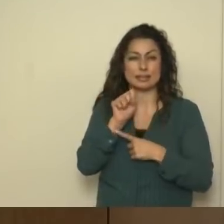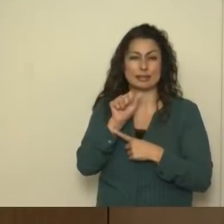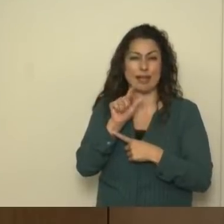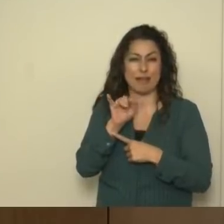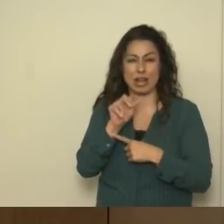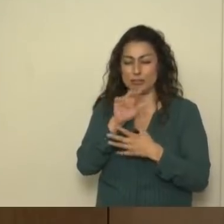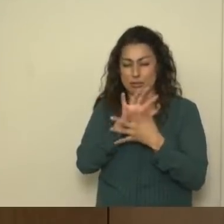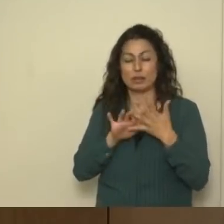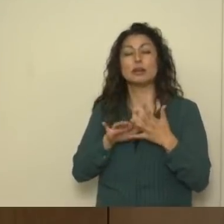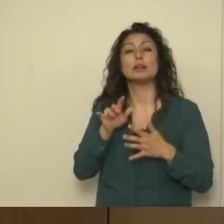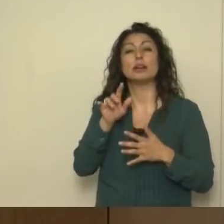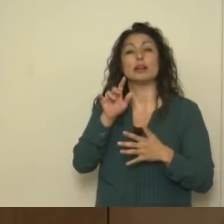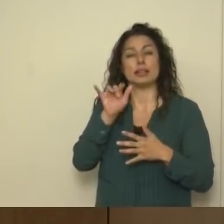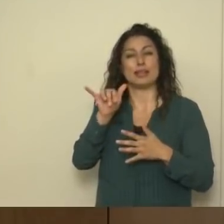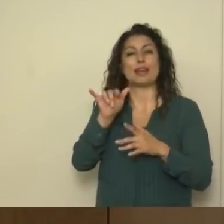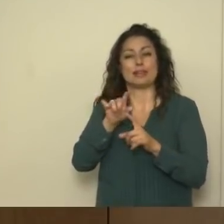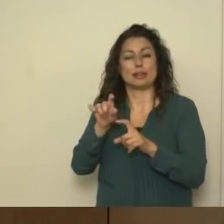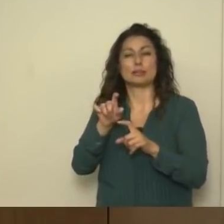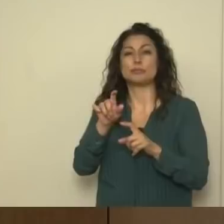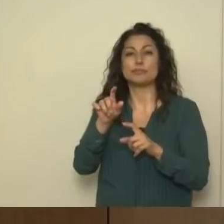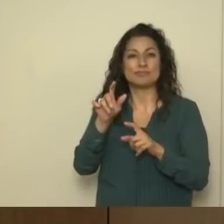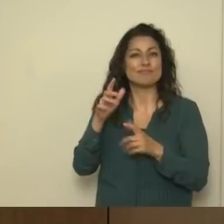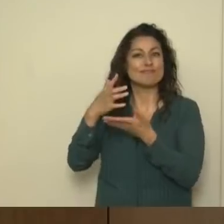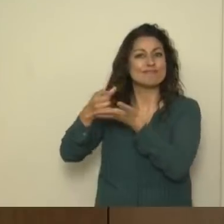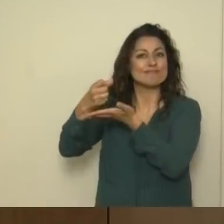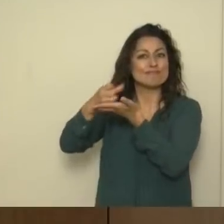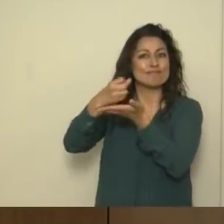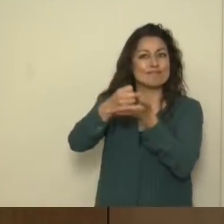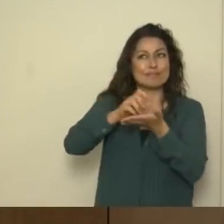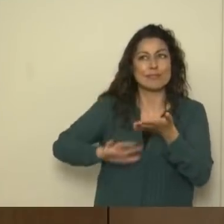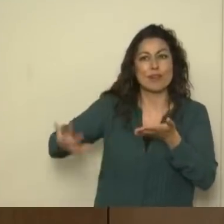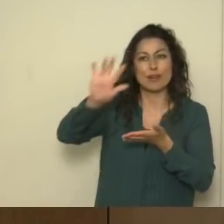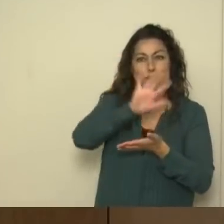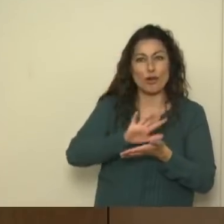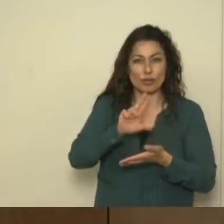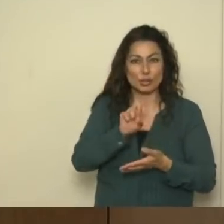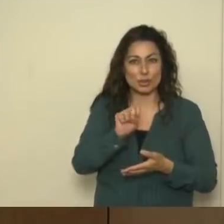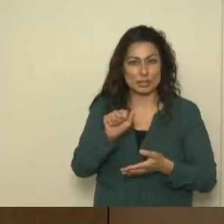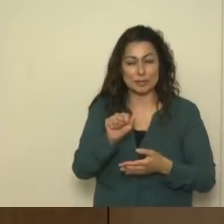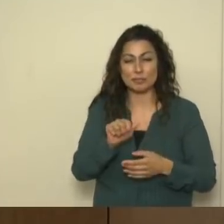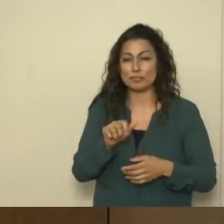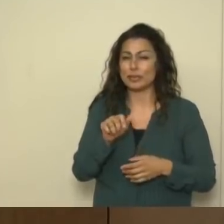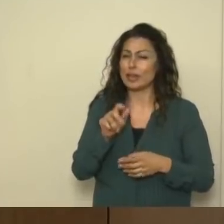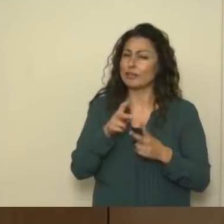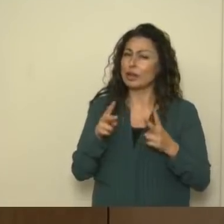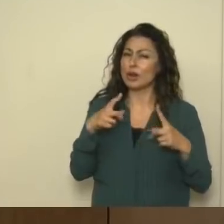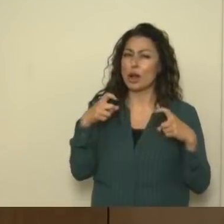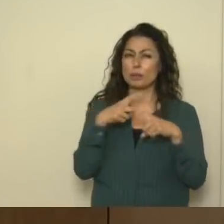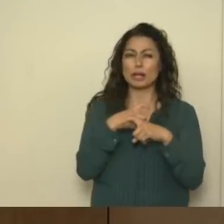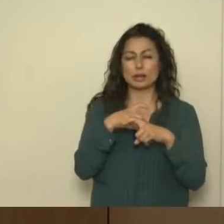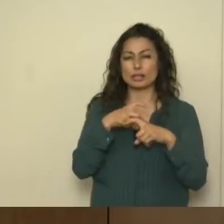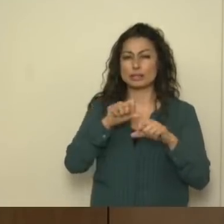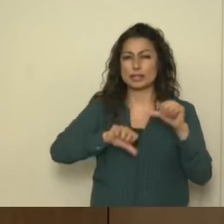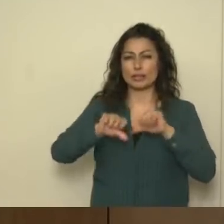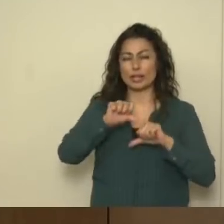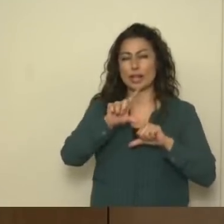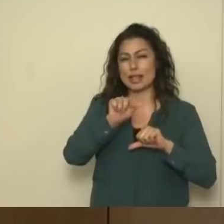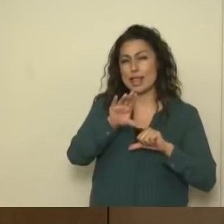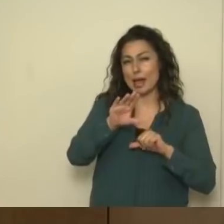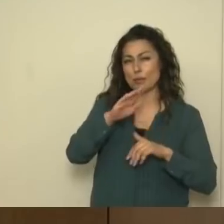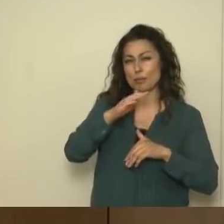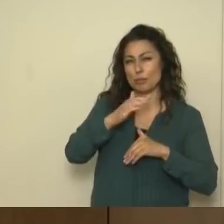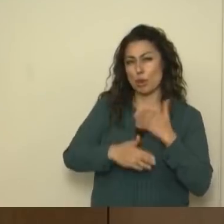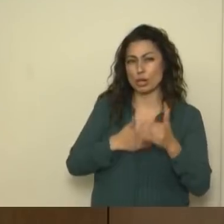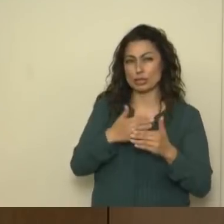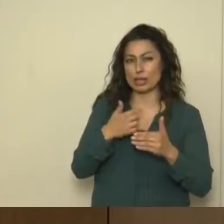have been in short supply around the country. It is a very complex scientific laboratory process that I